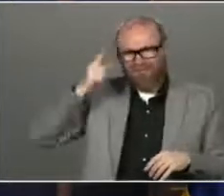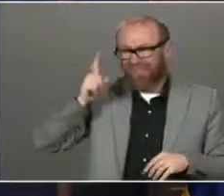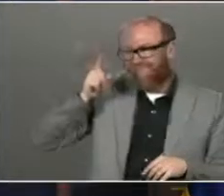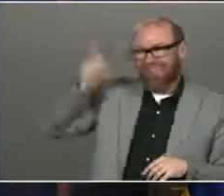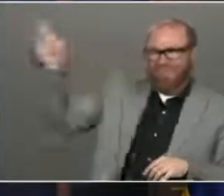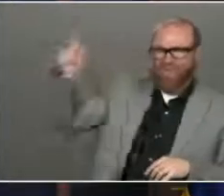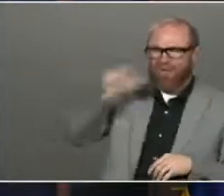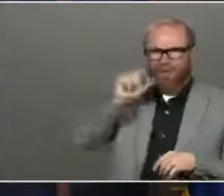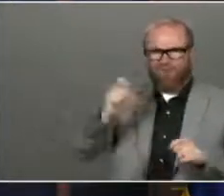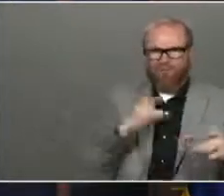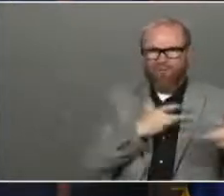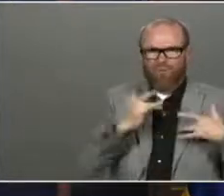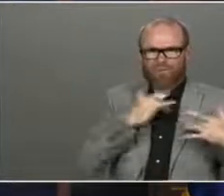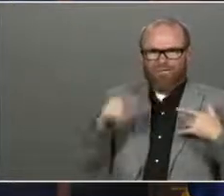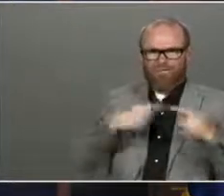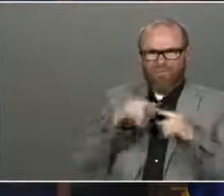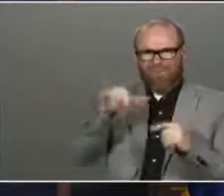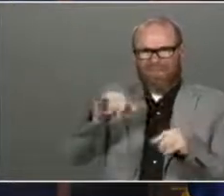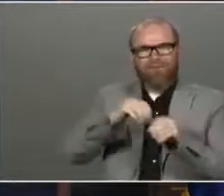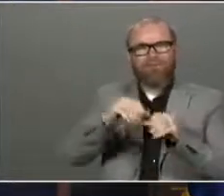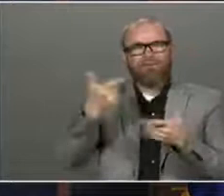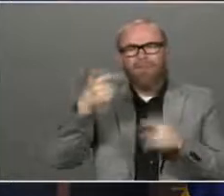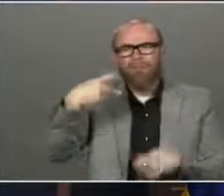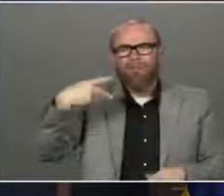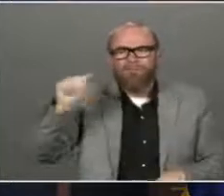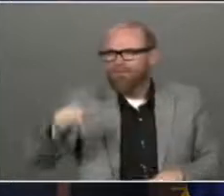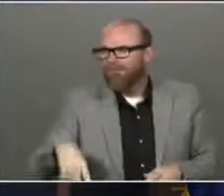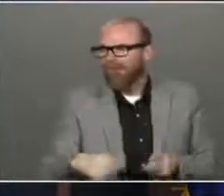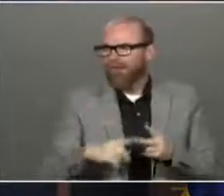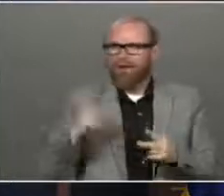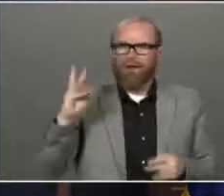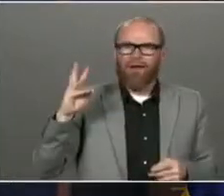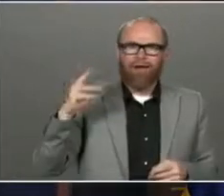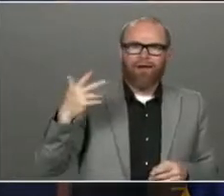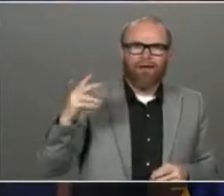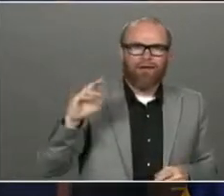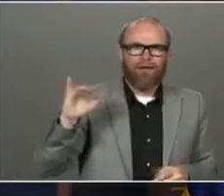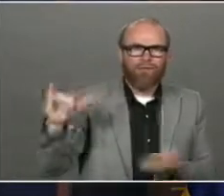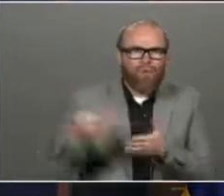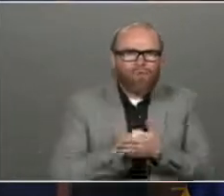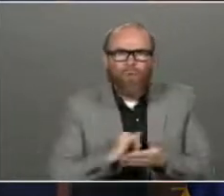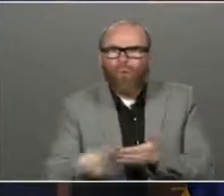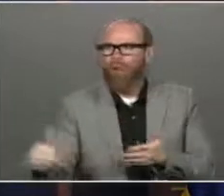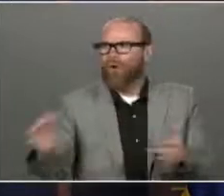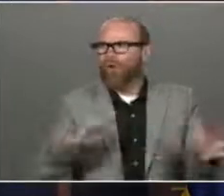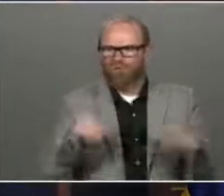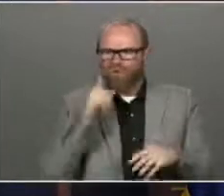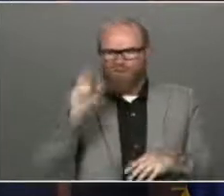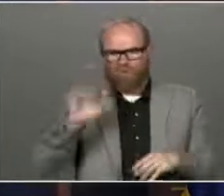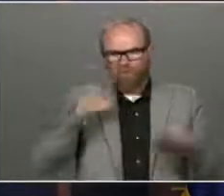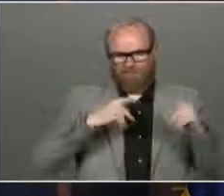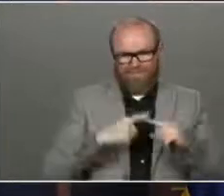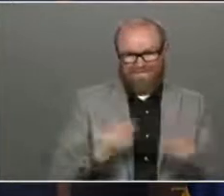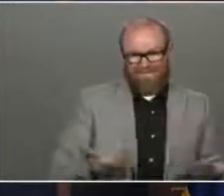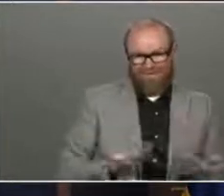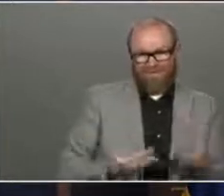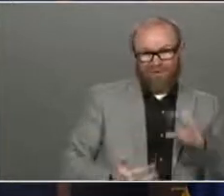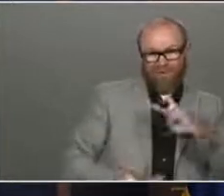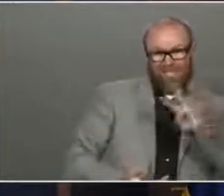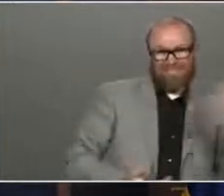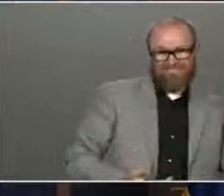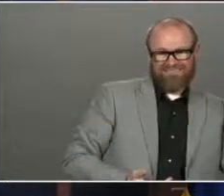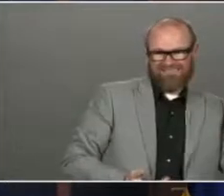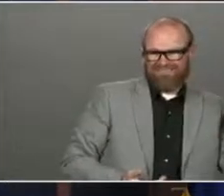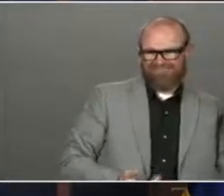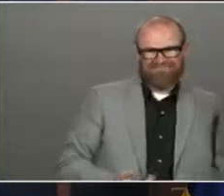that in these other states and these other issues. And it's always fascinating to me how people who don't understand these lands,